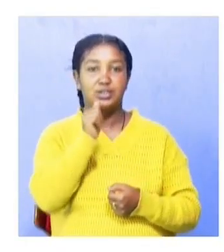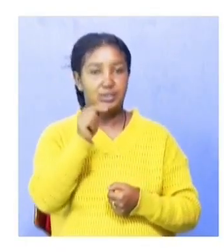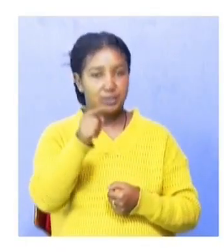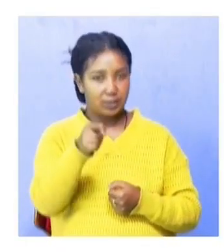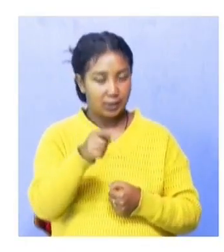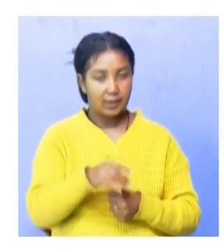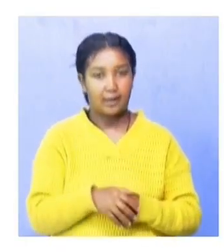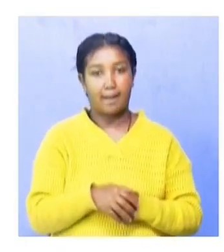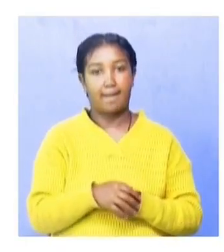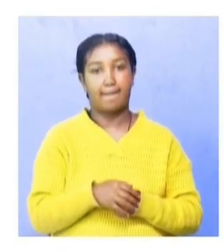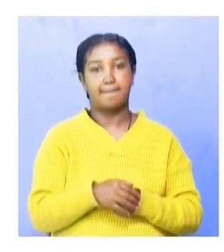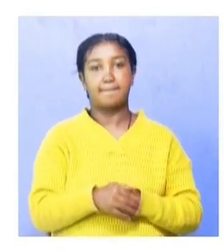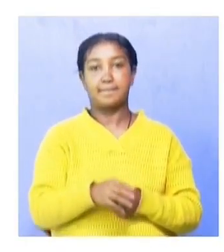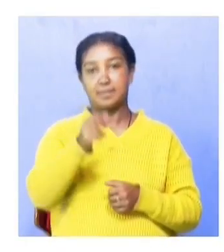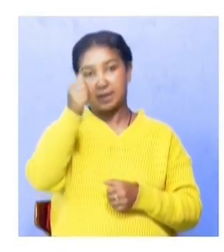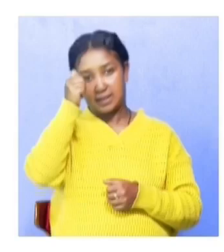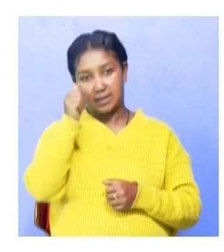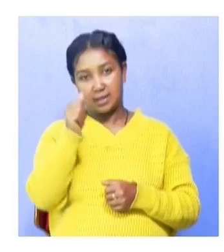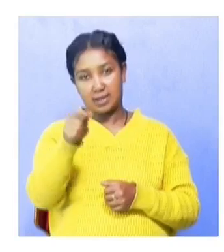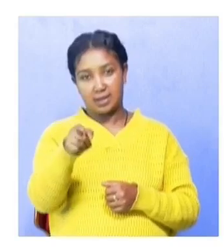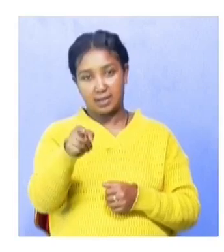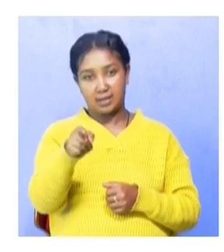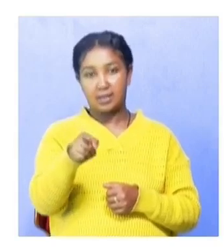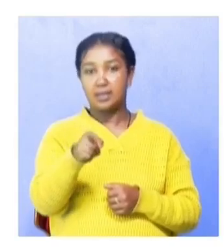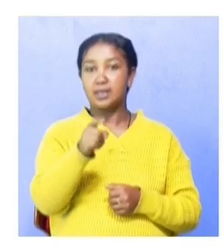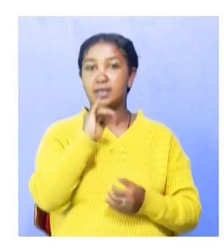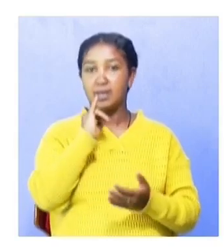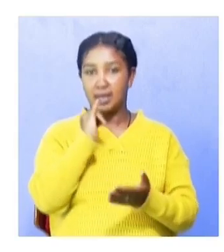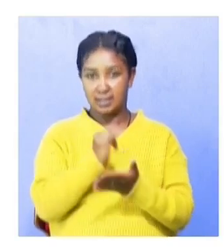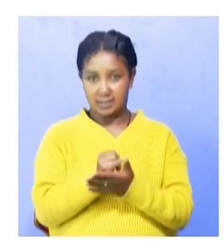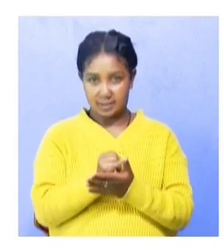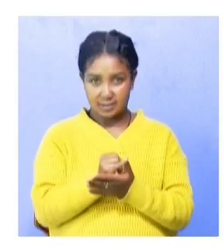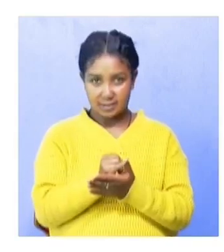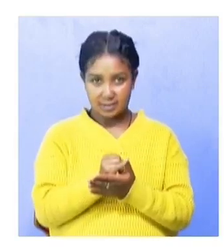she, he, and it.